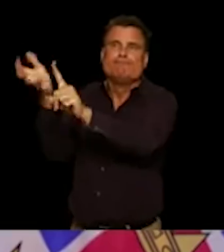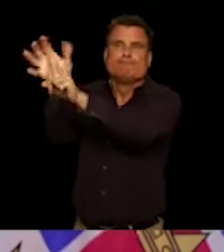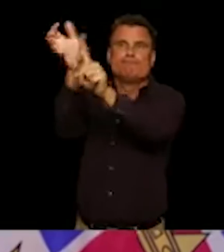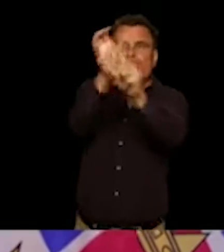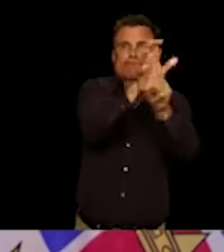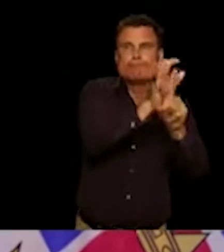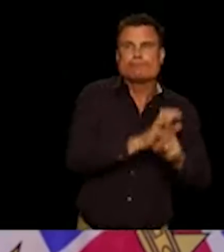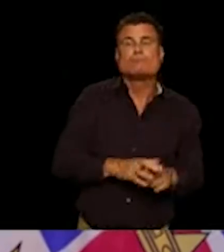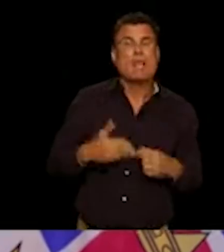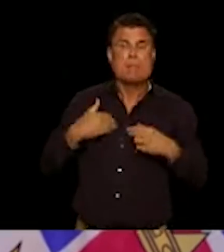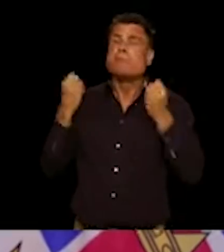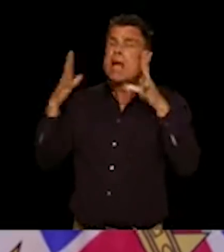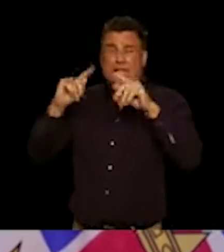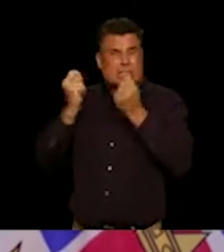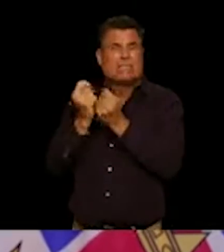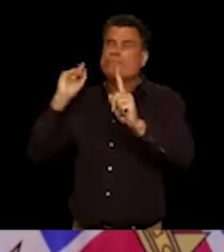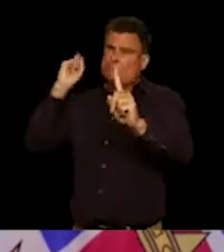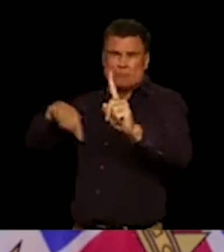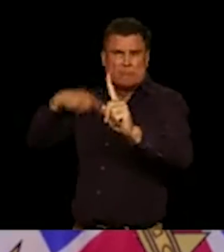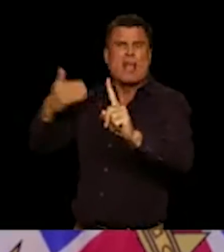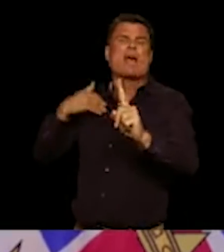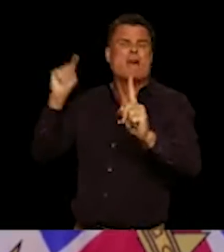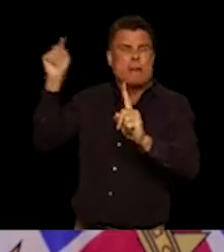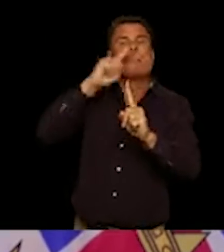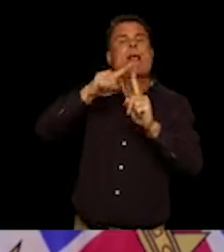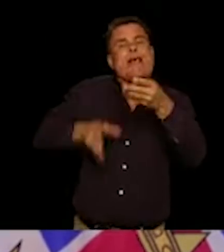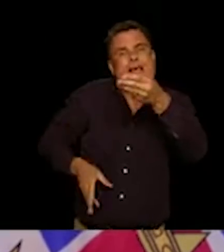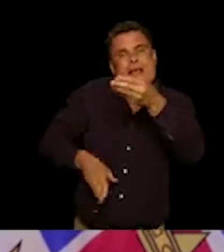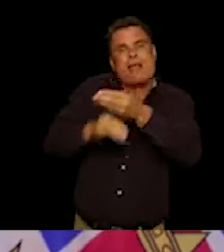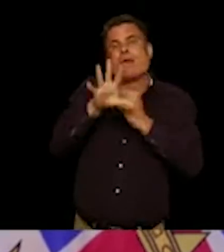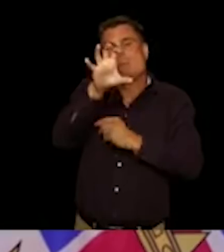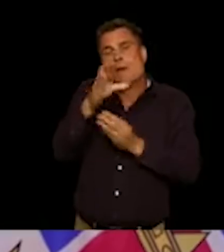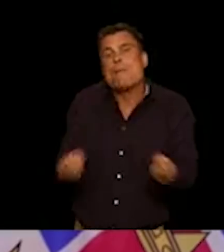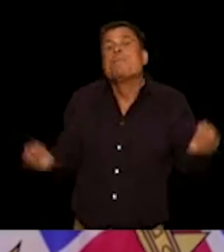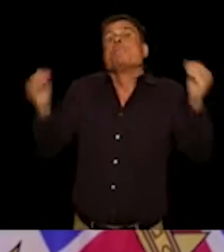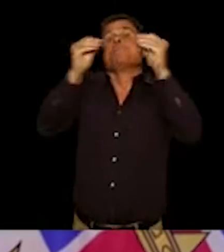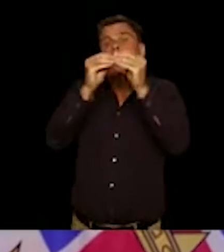And so the new people will be joining the teams that we have and will be